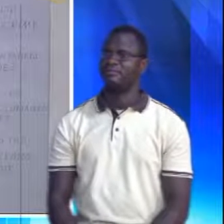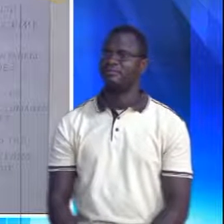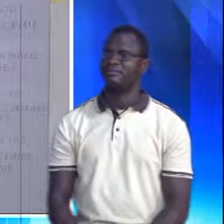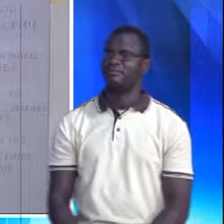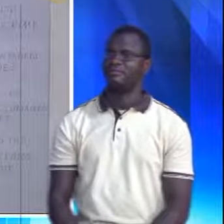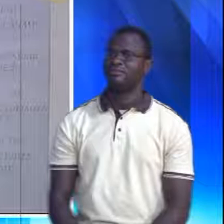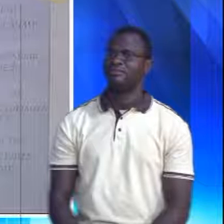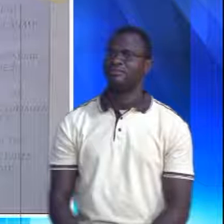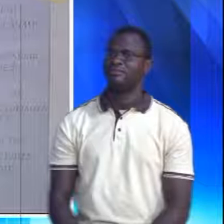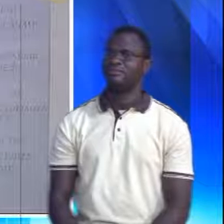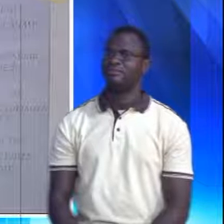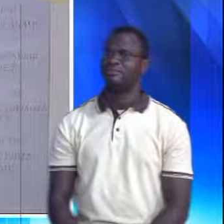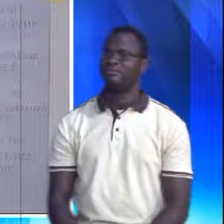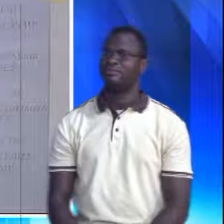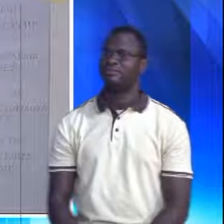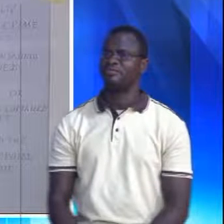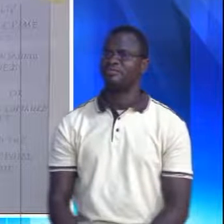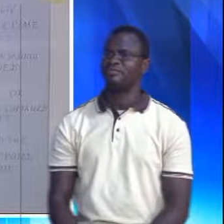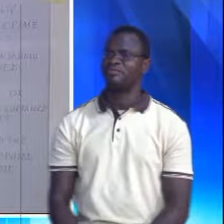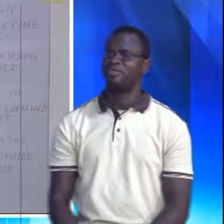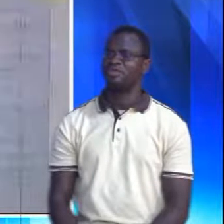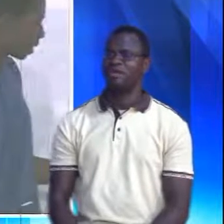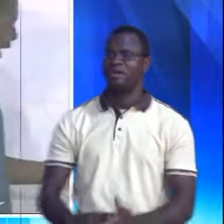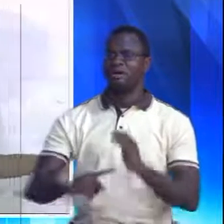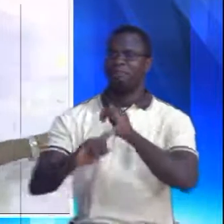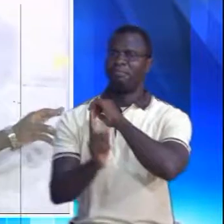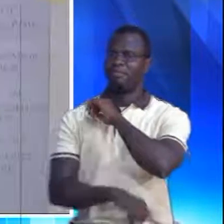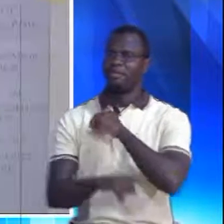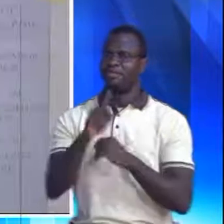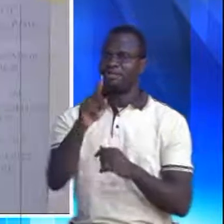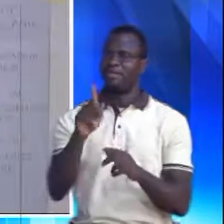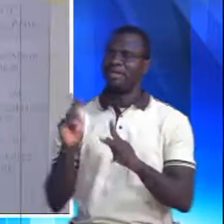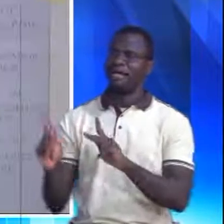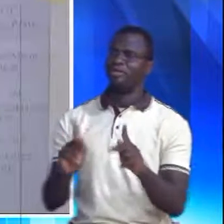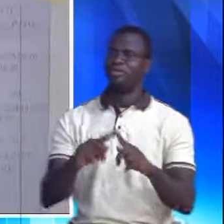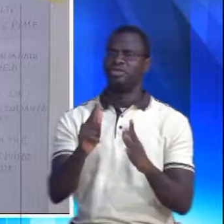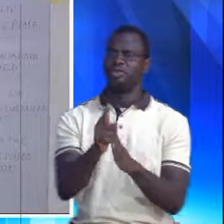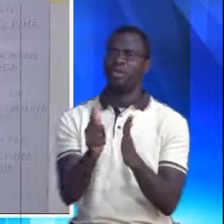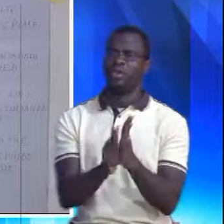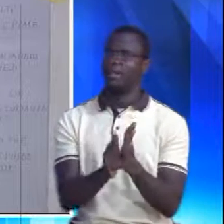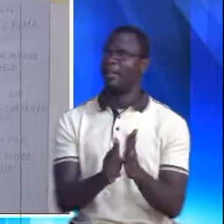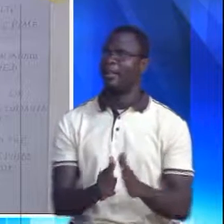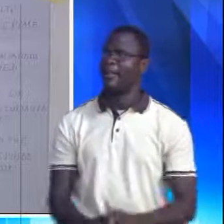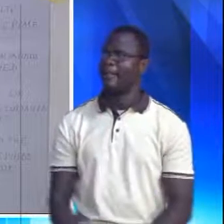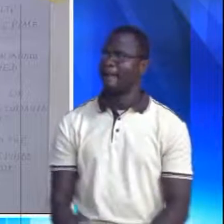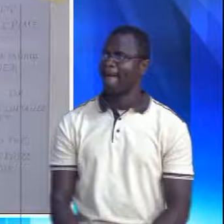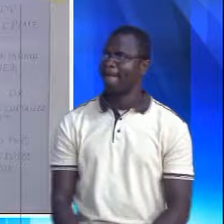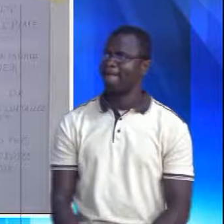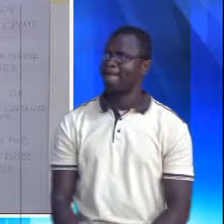Another instance under which a citizen can forfeit their right is when a citizen's